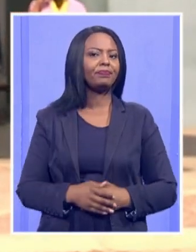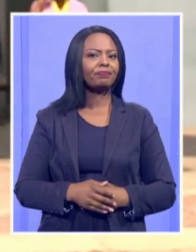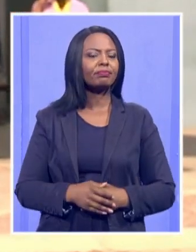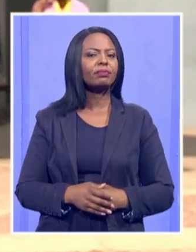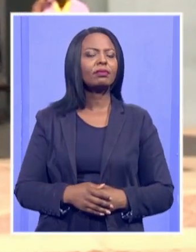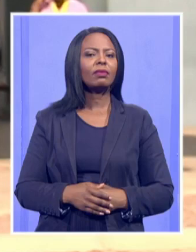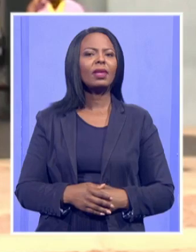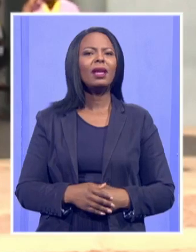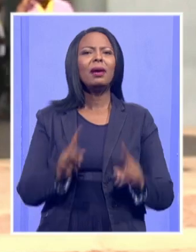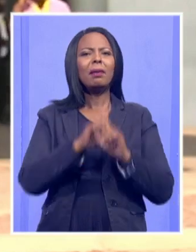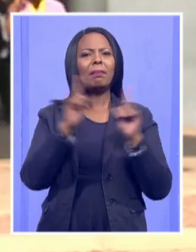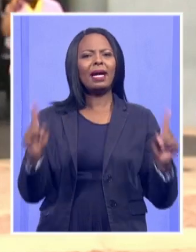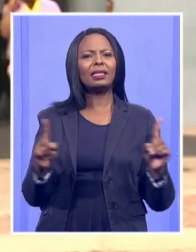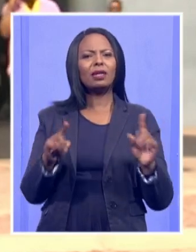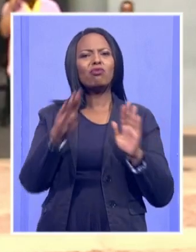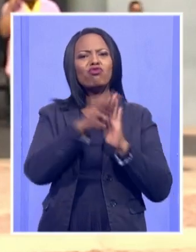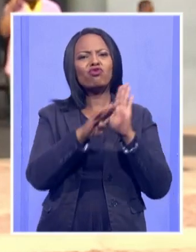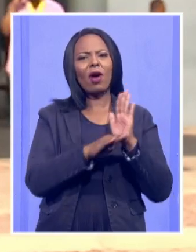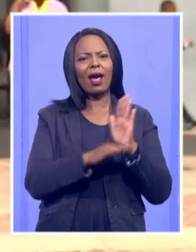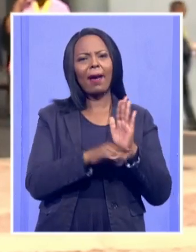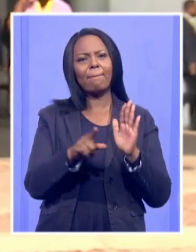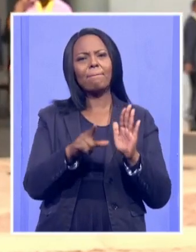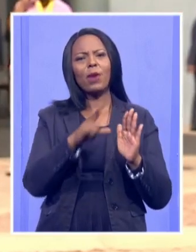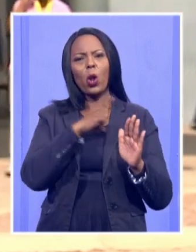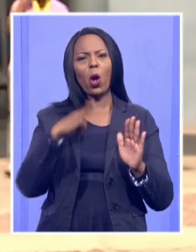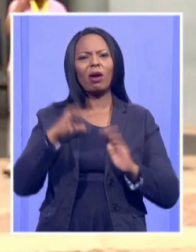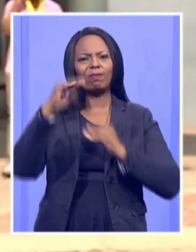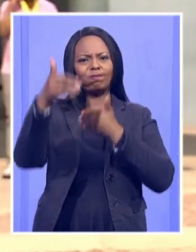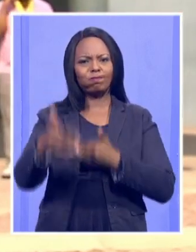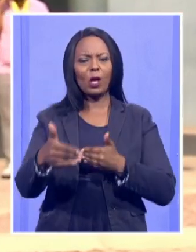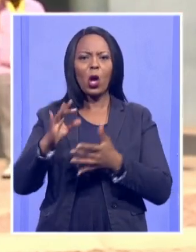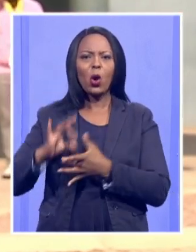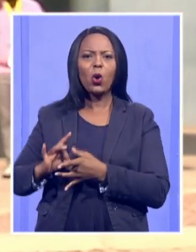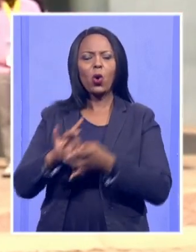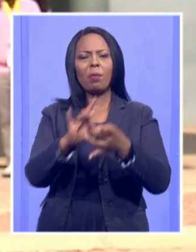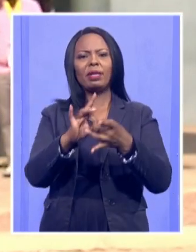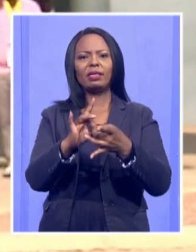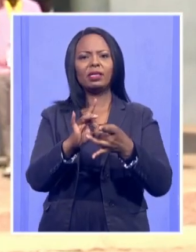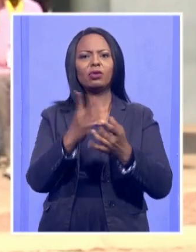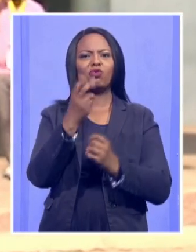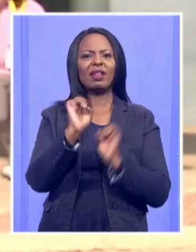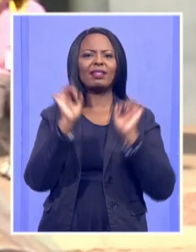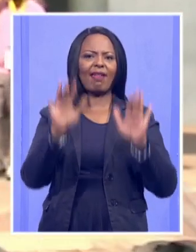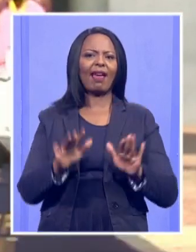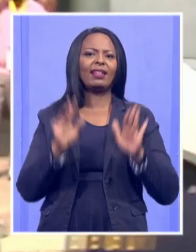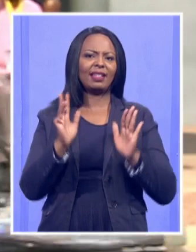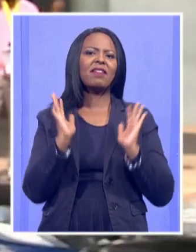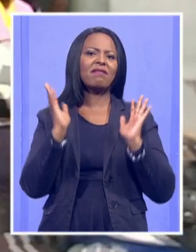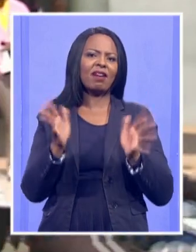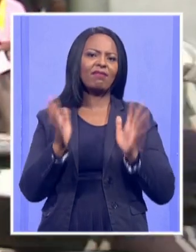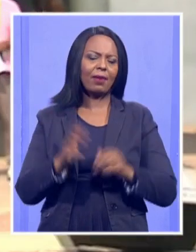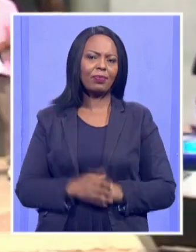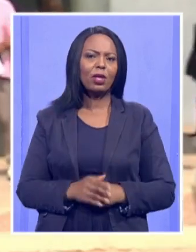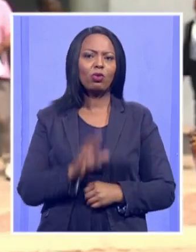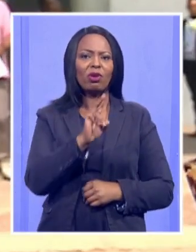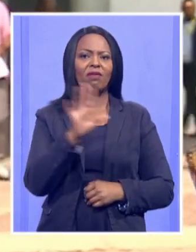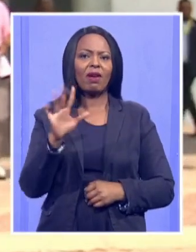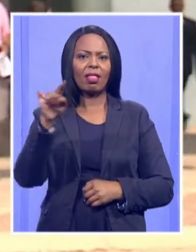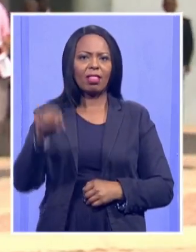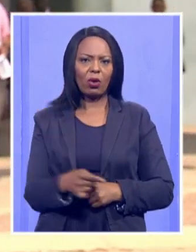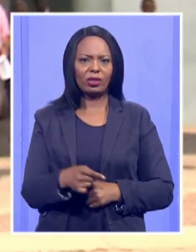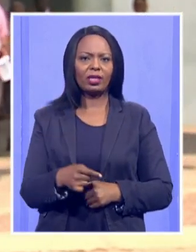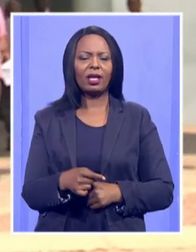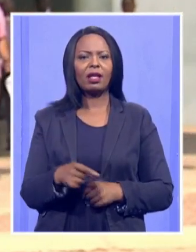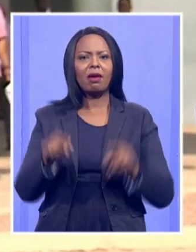long-term program, as I have told you. It's a commitment that we've made in 2019, 25,000